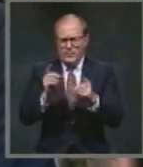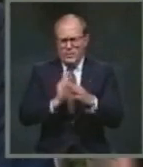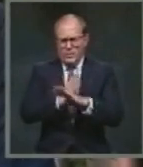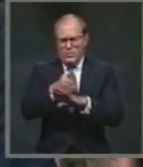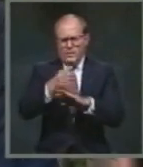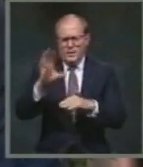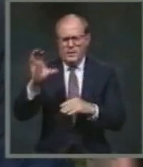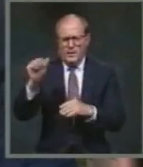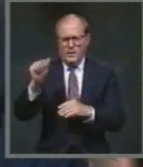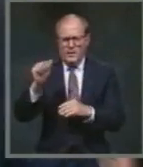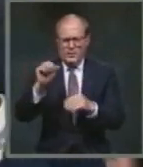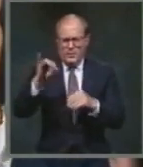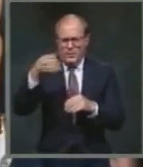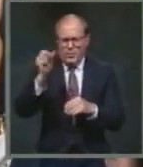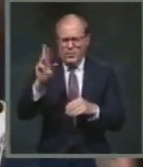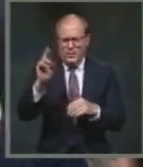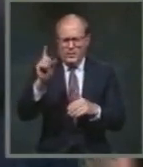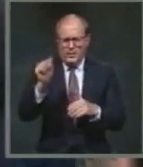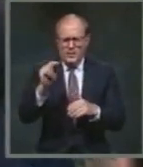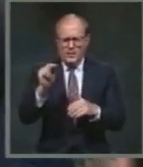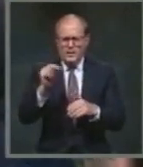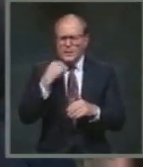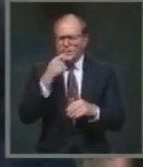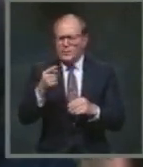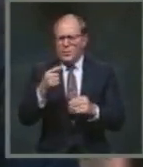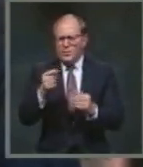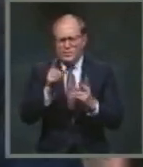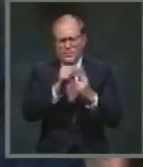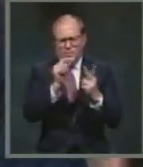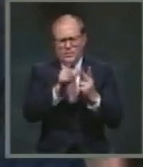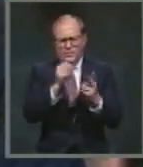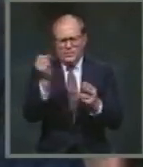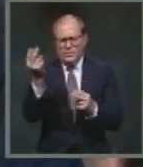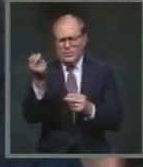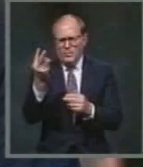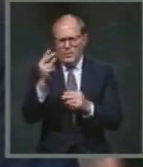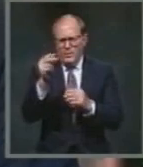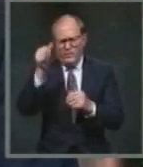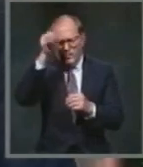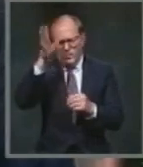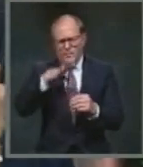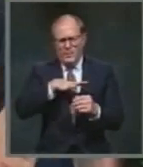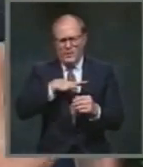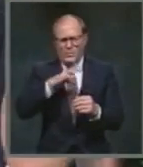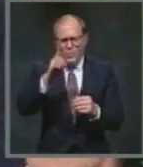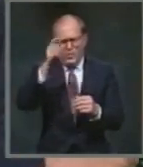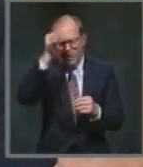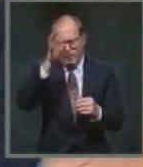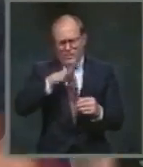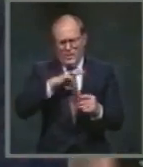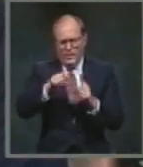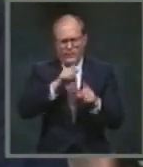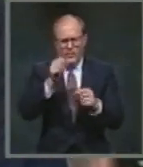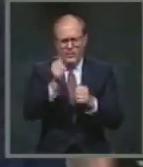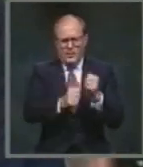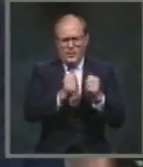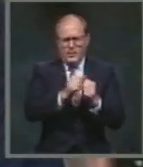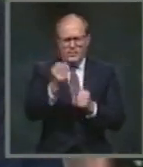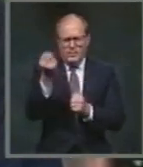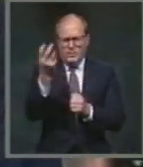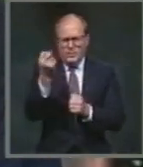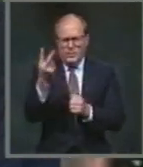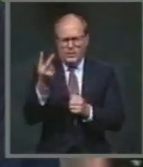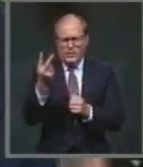of Canaan, he was told of God to choose 12 men, one man from each of the 12